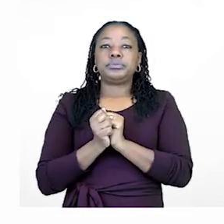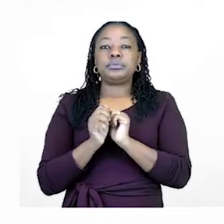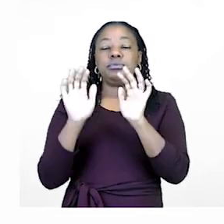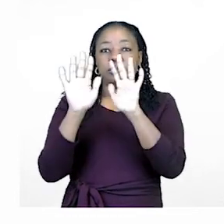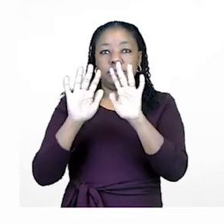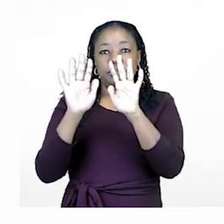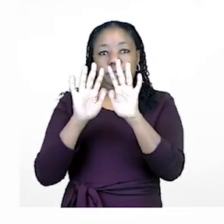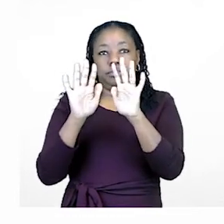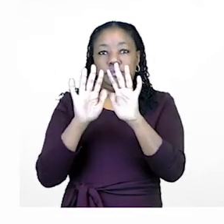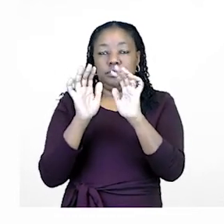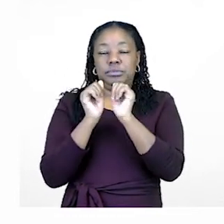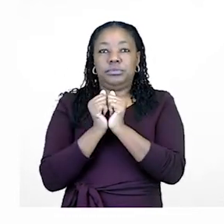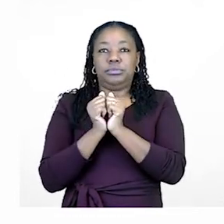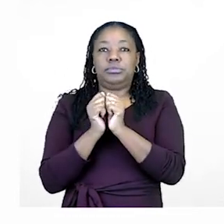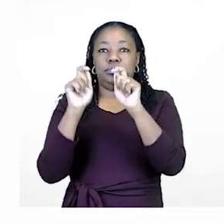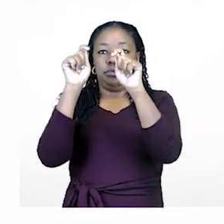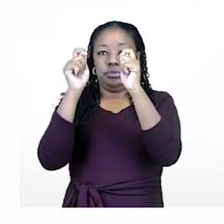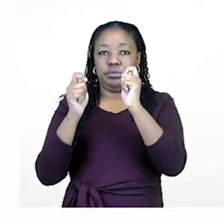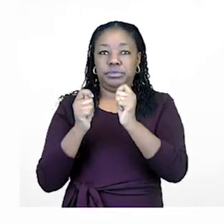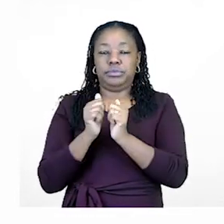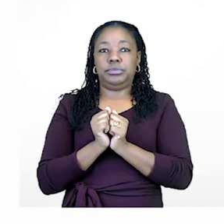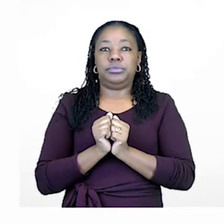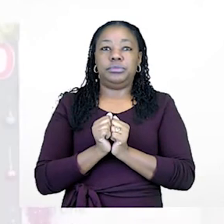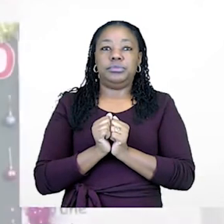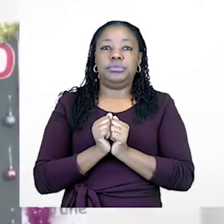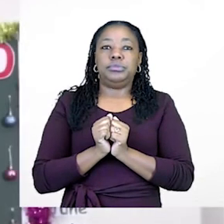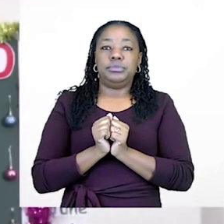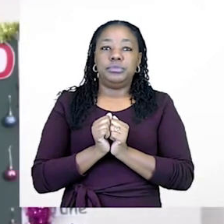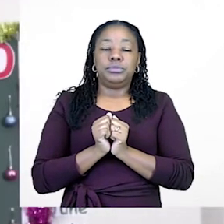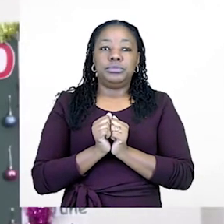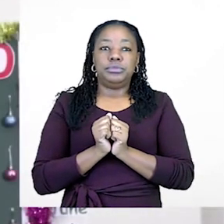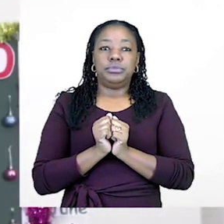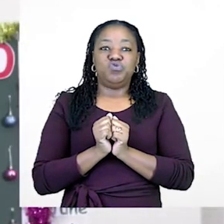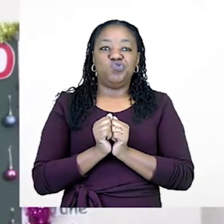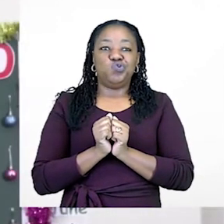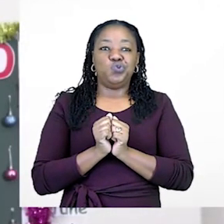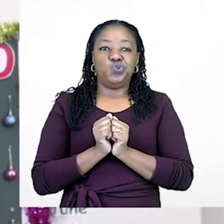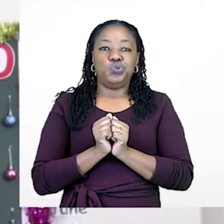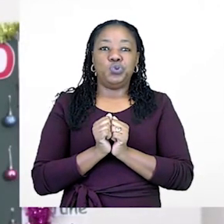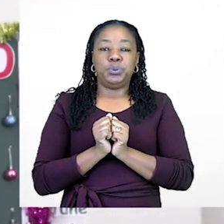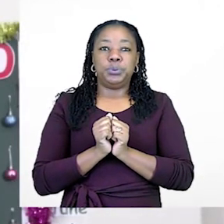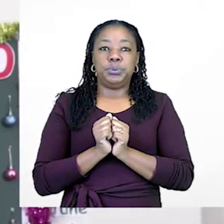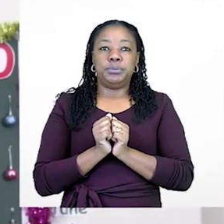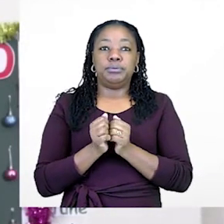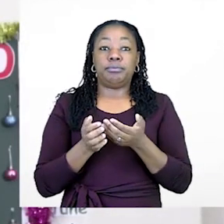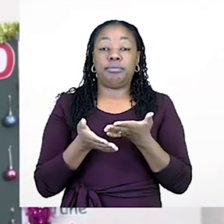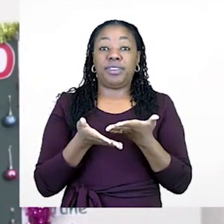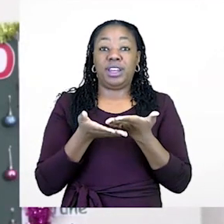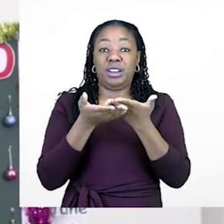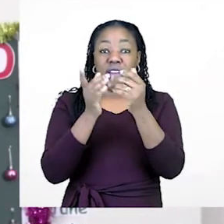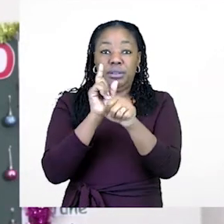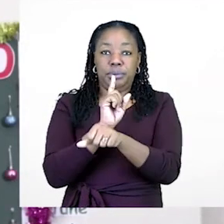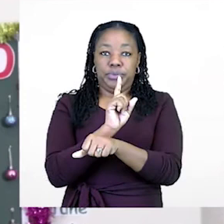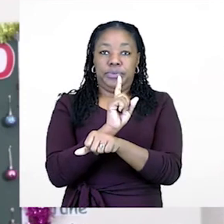shape. Let's take a look at the board for our first one. I'm going to help you with the first one, and the rest